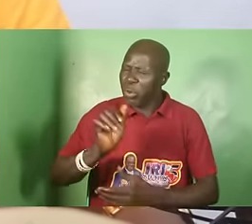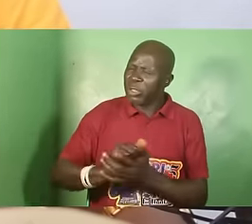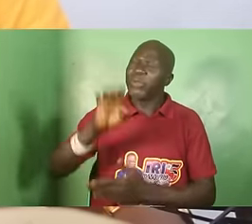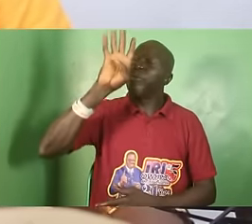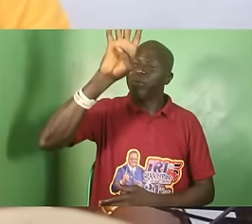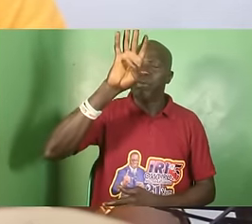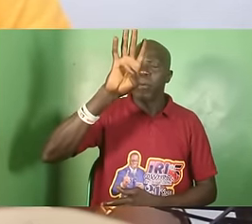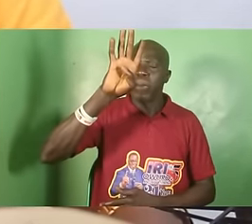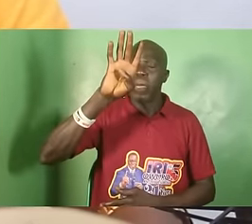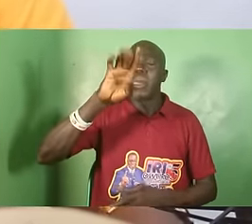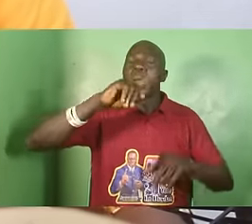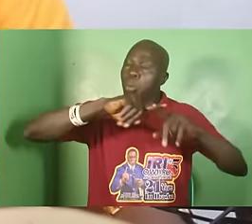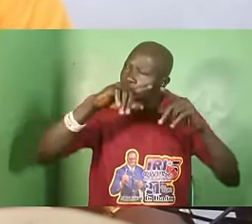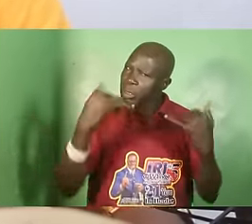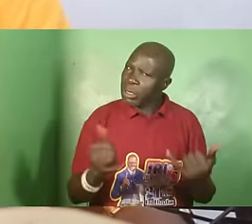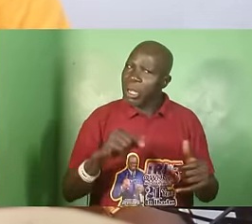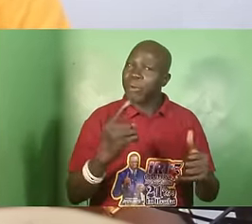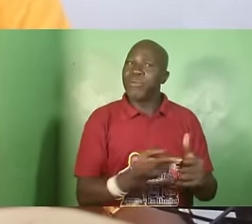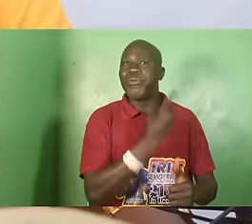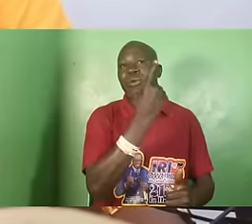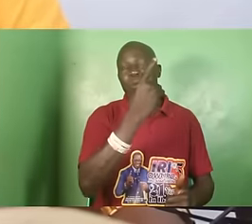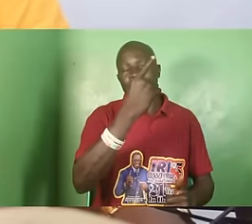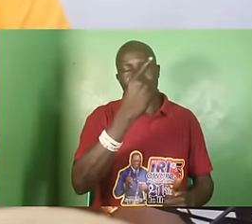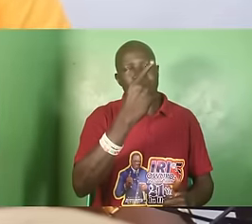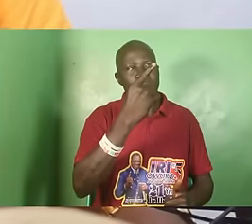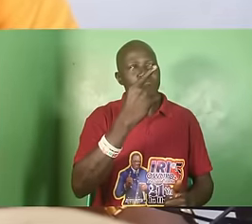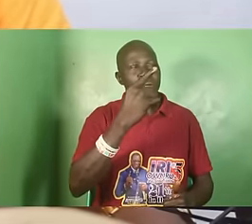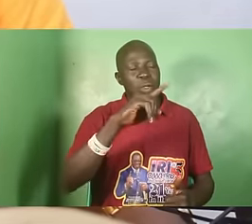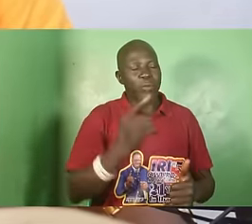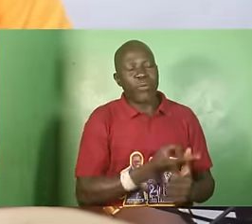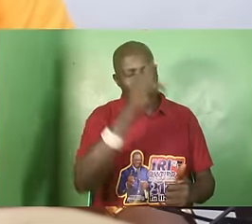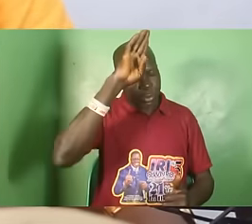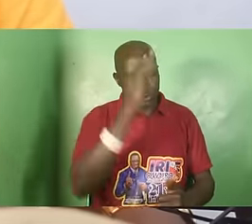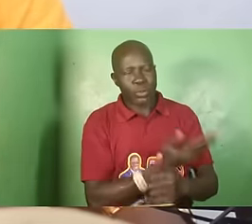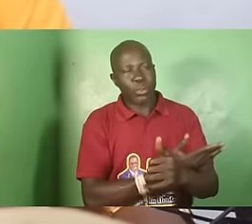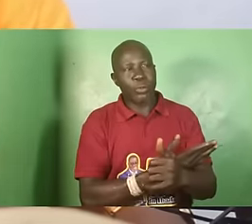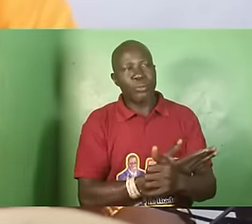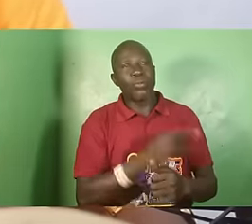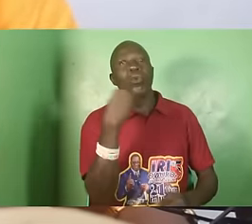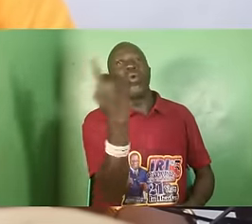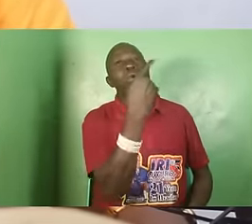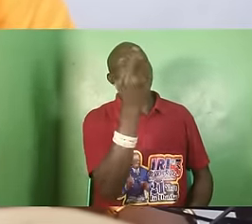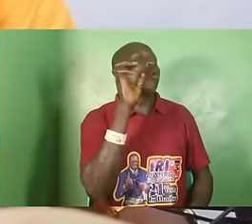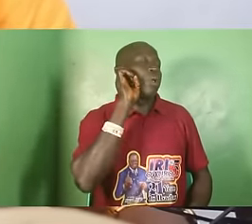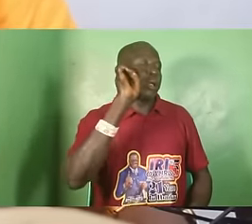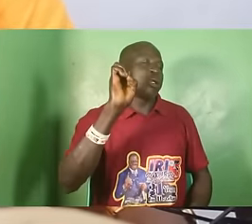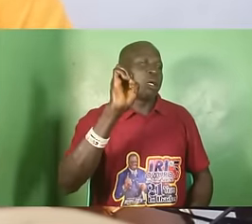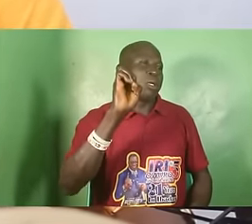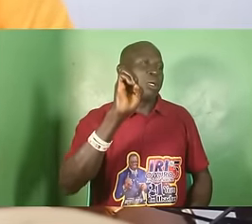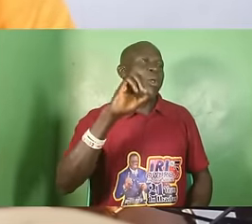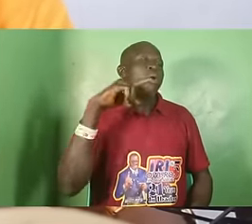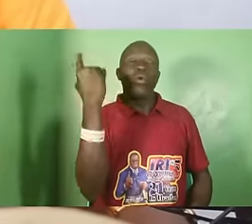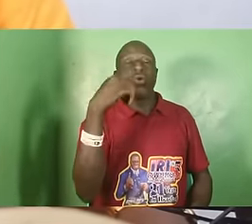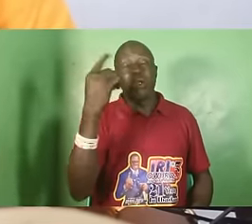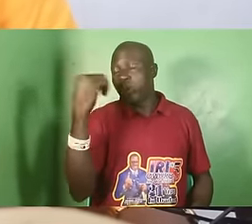children is 4. Now, sugbon akobi. But this firstborn. O na ni akobi. Is the firstborn. Eyo kan na ni. And his only child. Oju kan